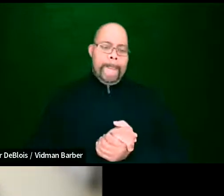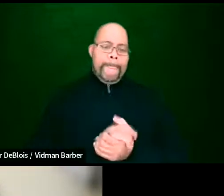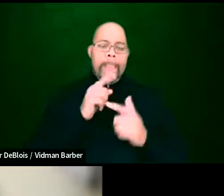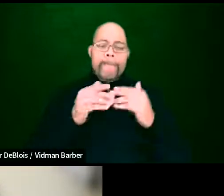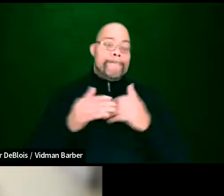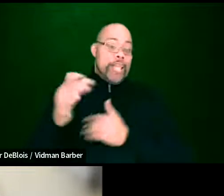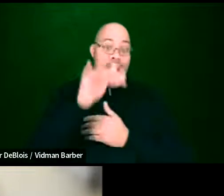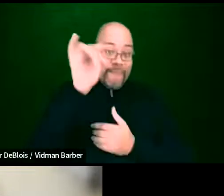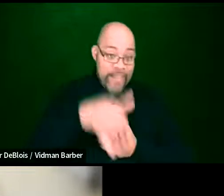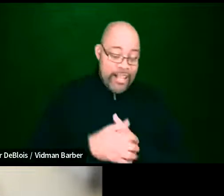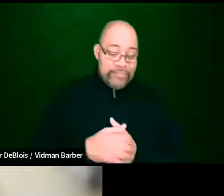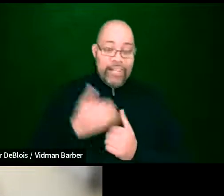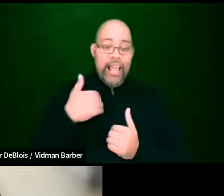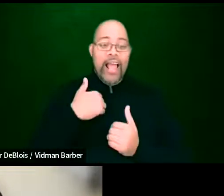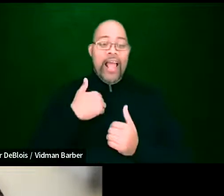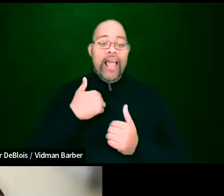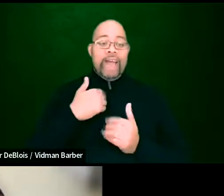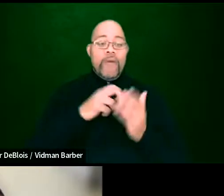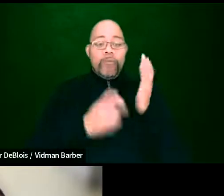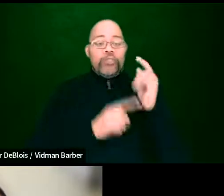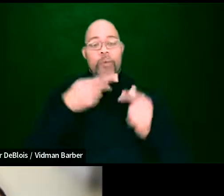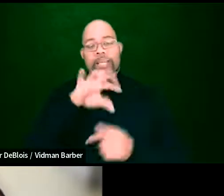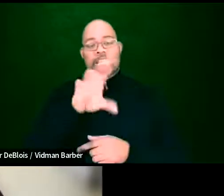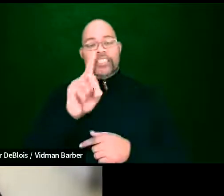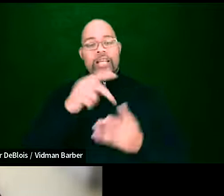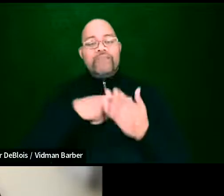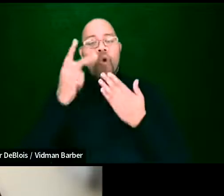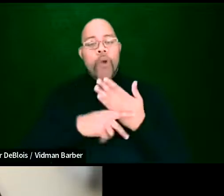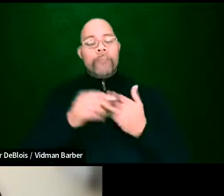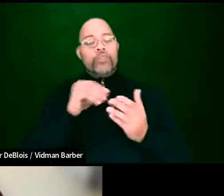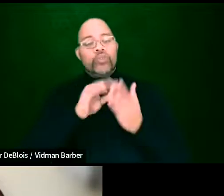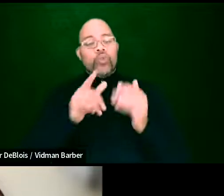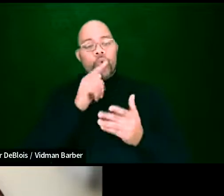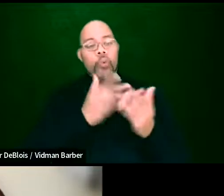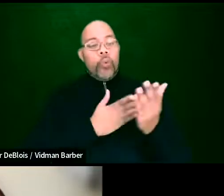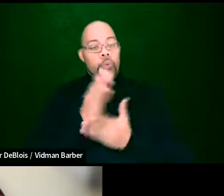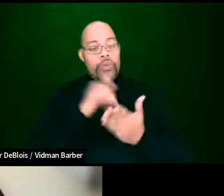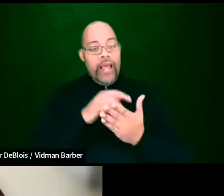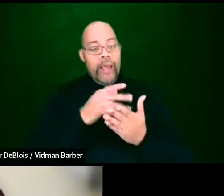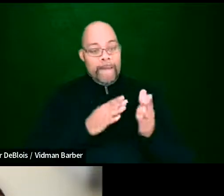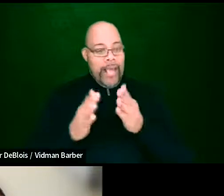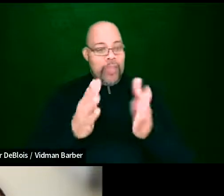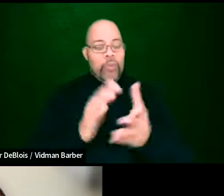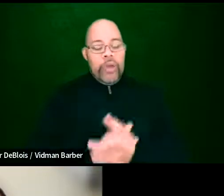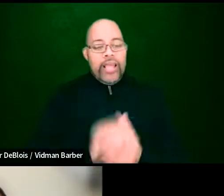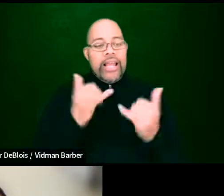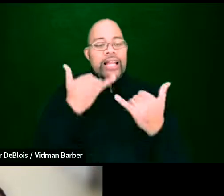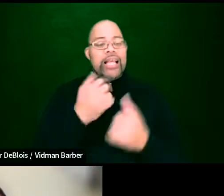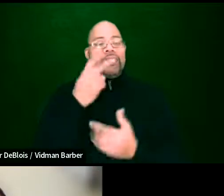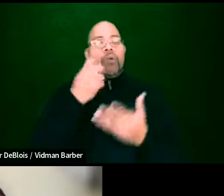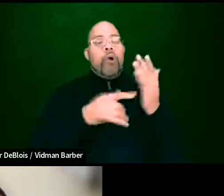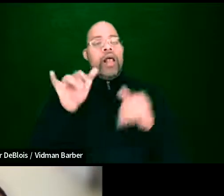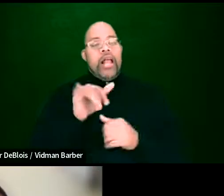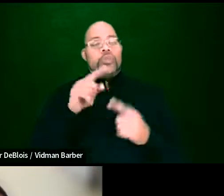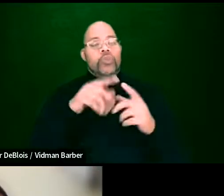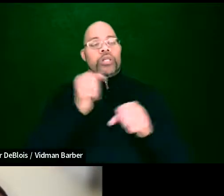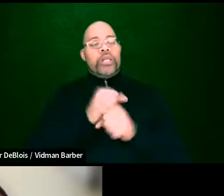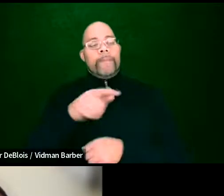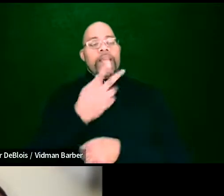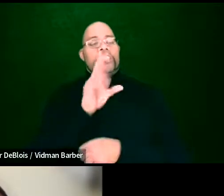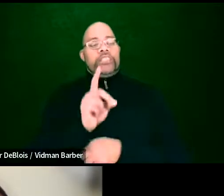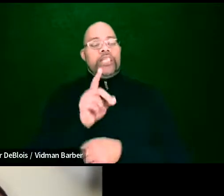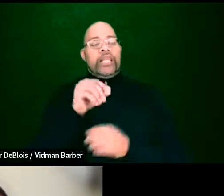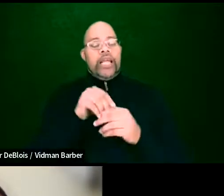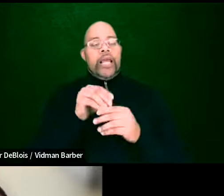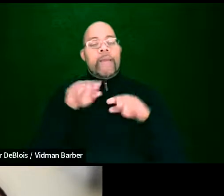beyond that, there's a bridge to the PhD program. So these students who go through this pathway can now see what it's like to get a PhD in